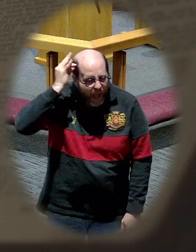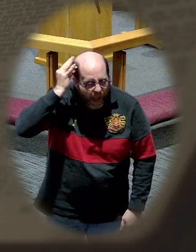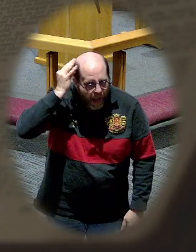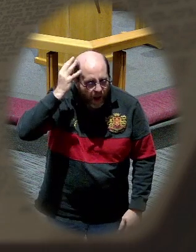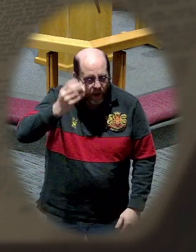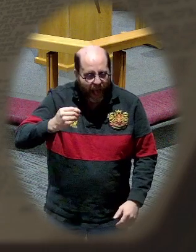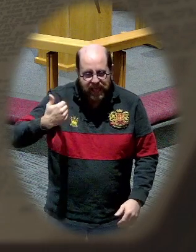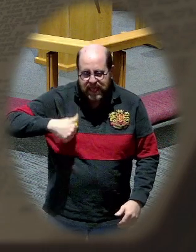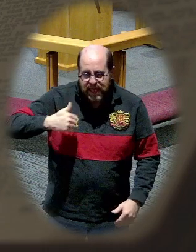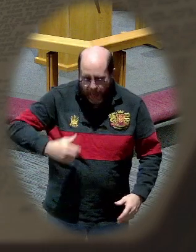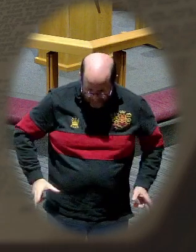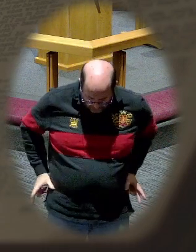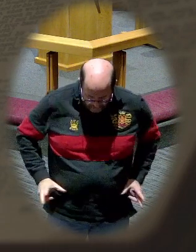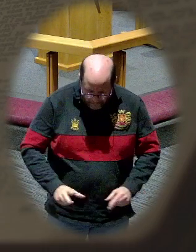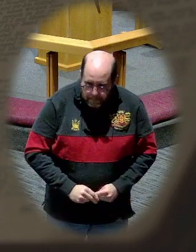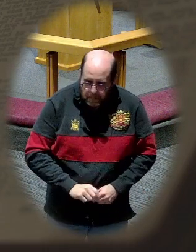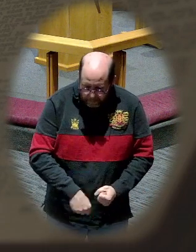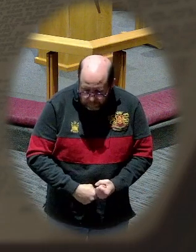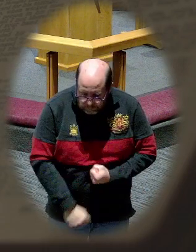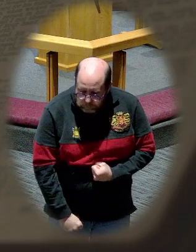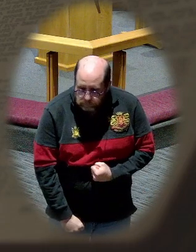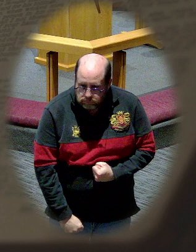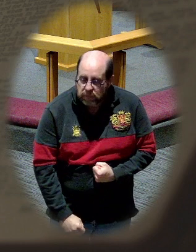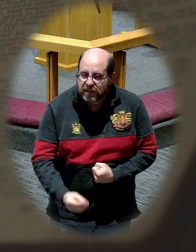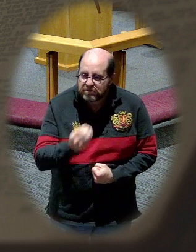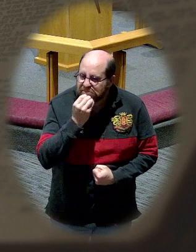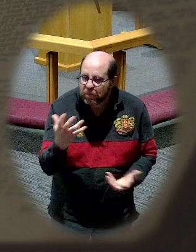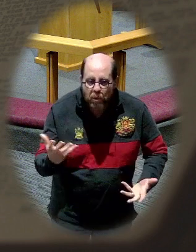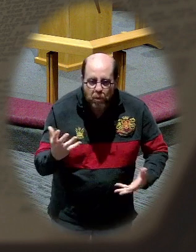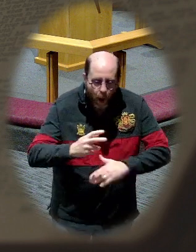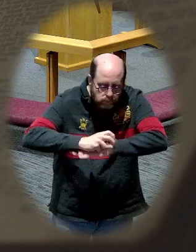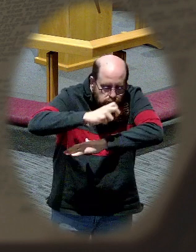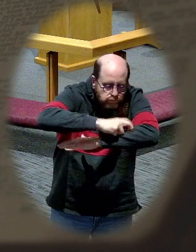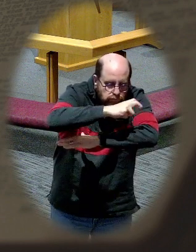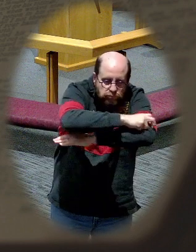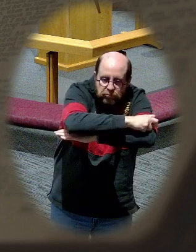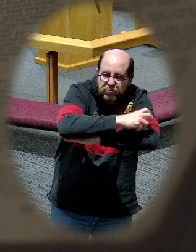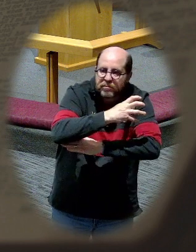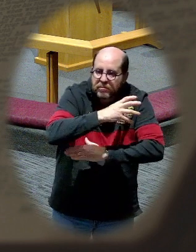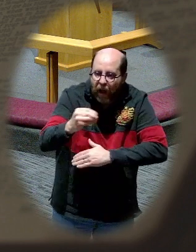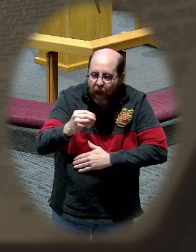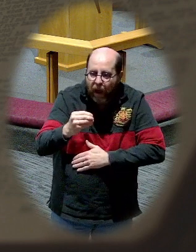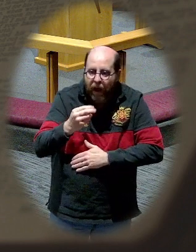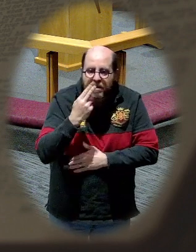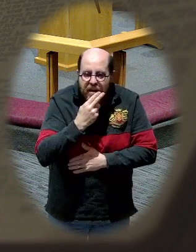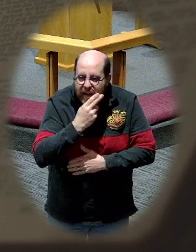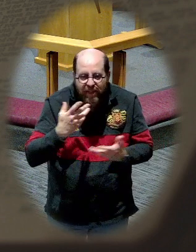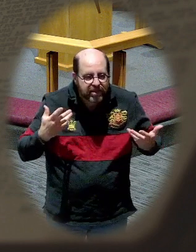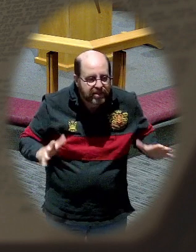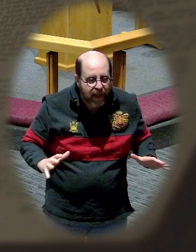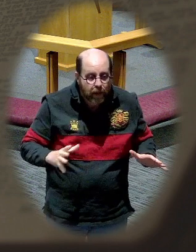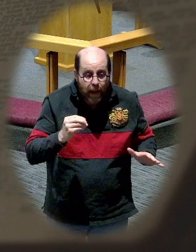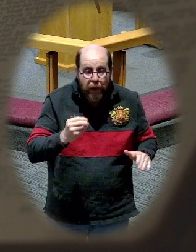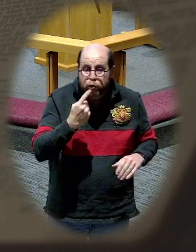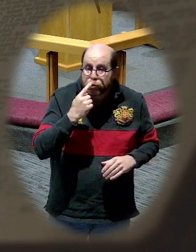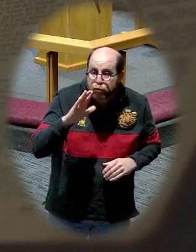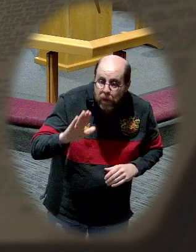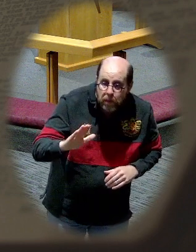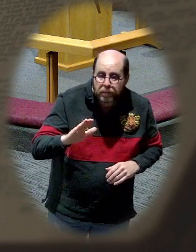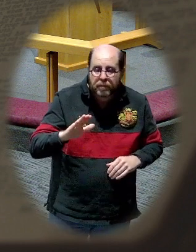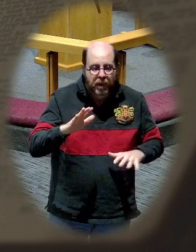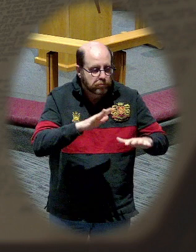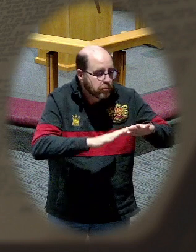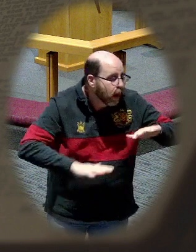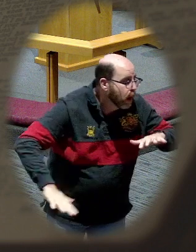leather belt around his waist, and his food was locusts and wild honey. Then Jerusalem and all Judea and all the